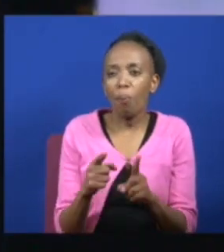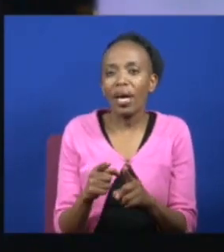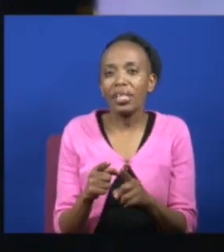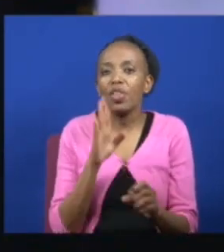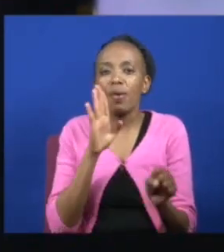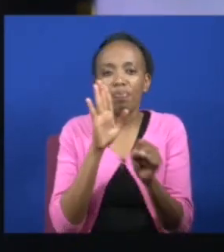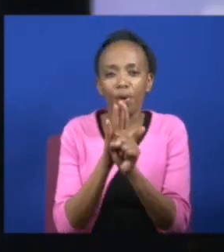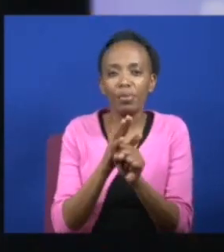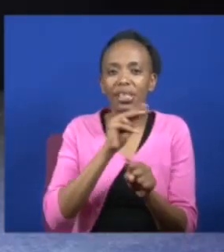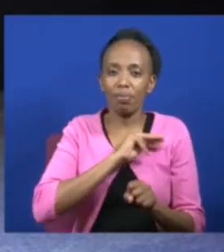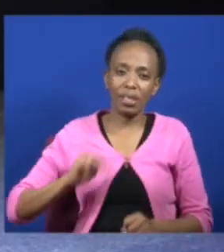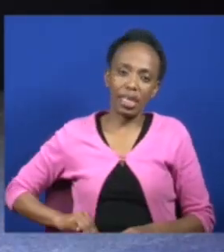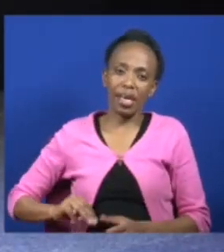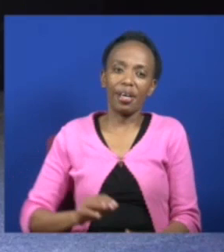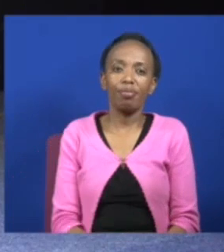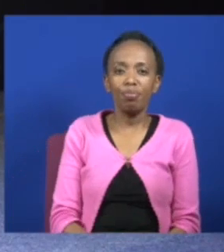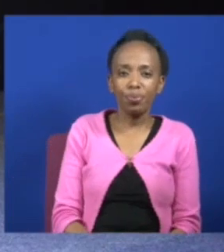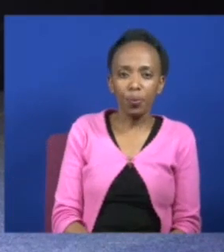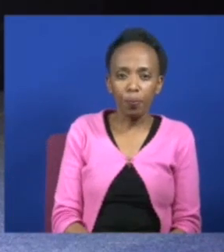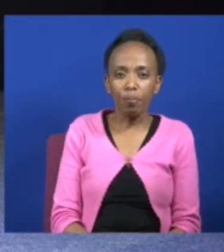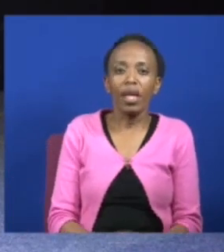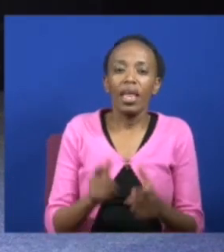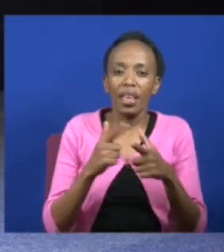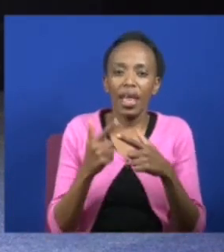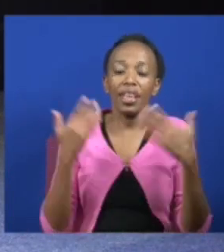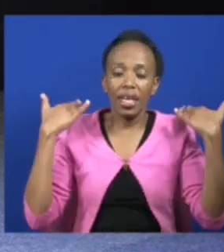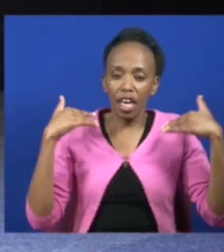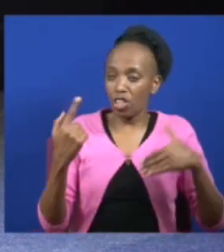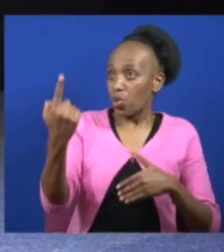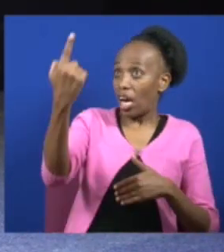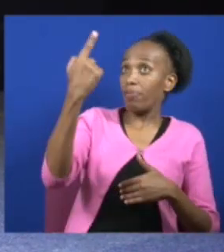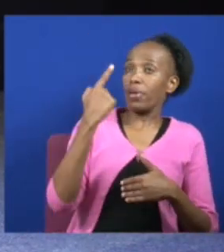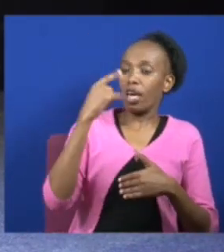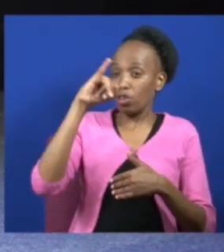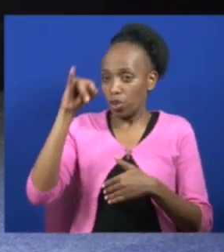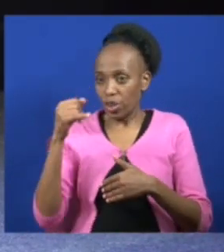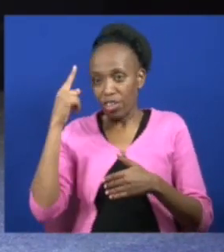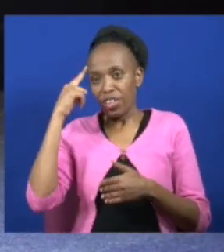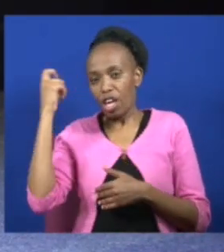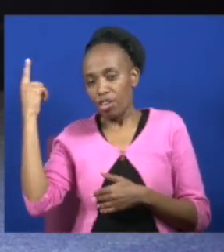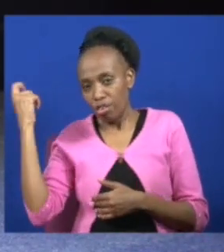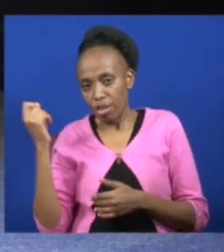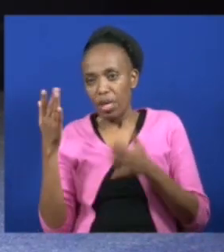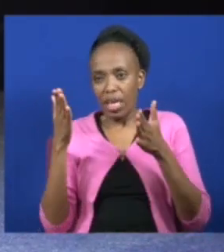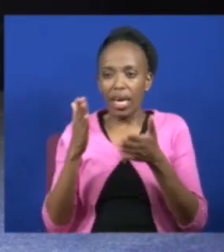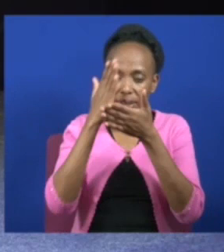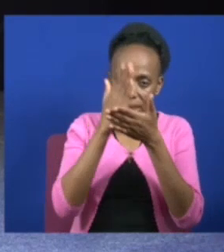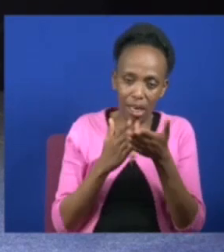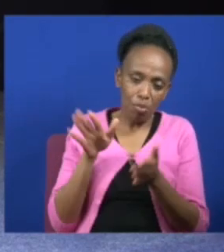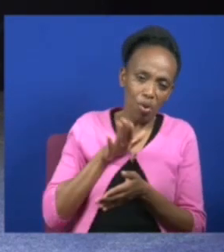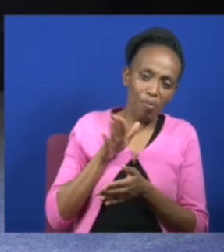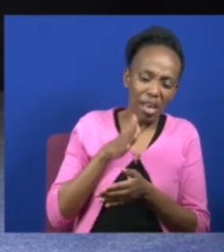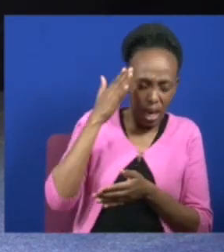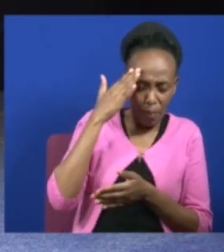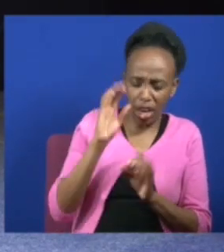the promised Messiah. Then the angel appears to Joseph in a dream. Now, some of you women,